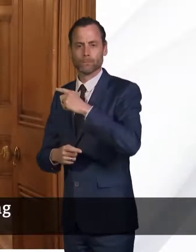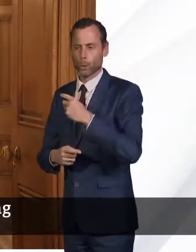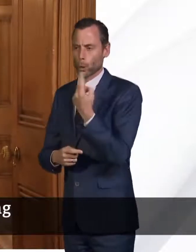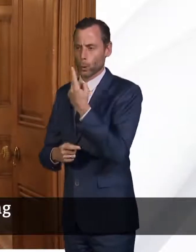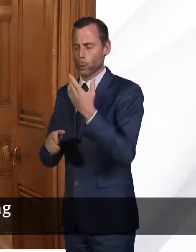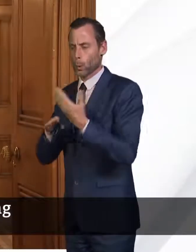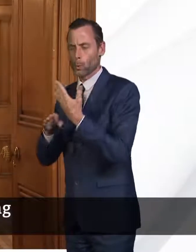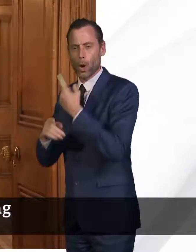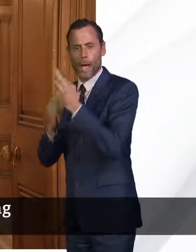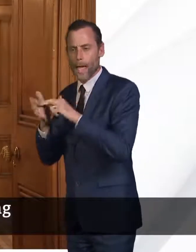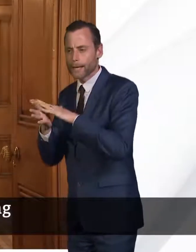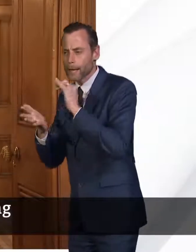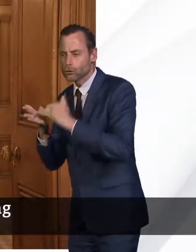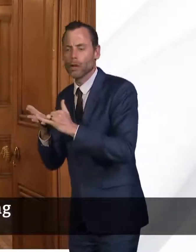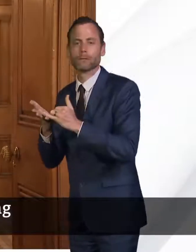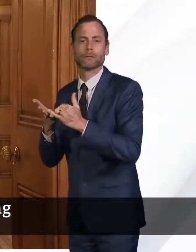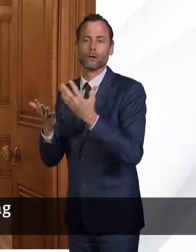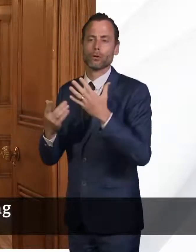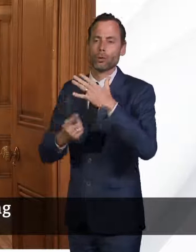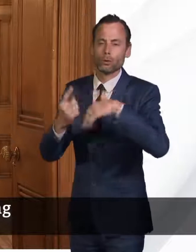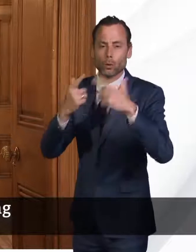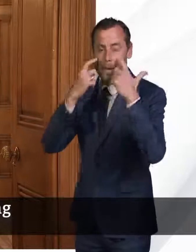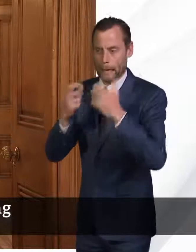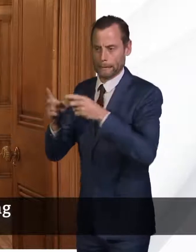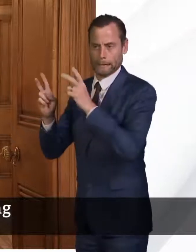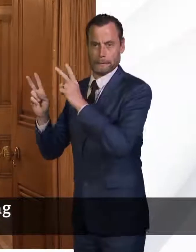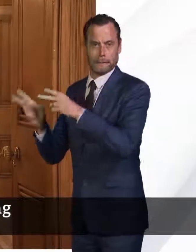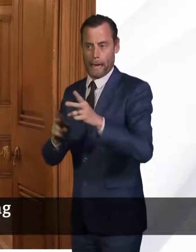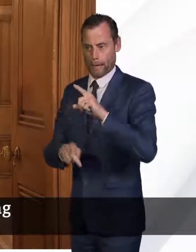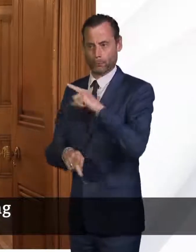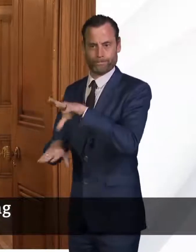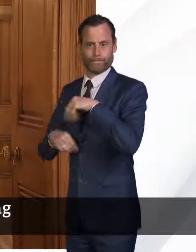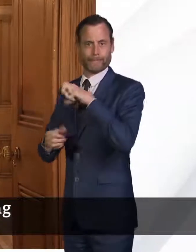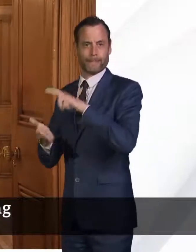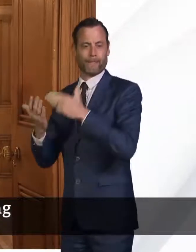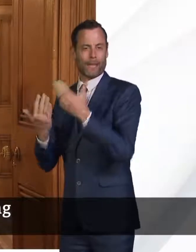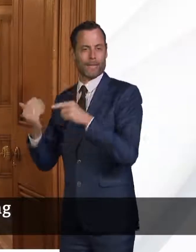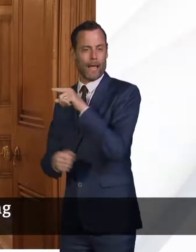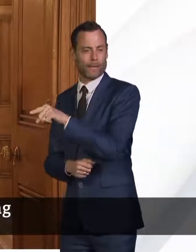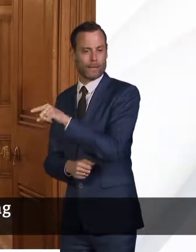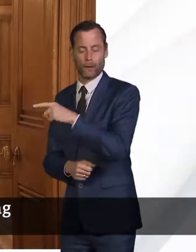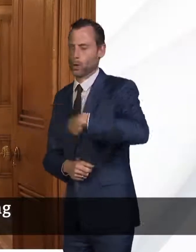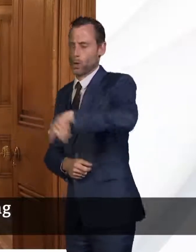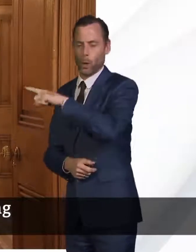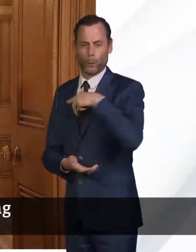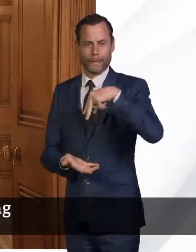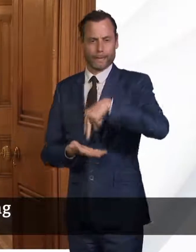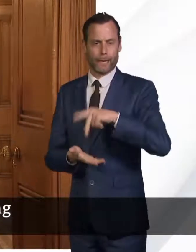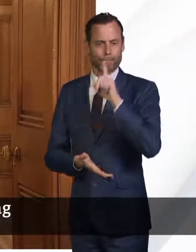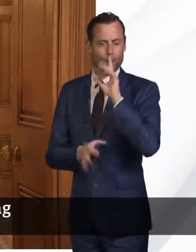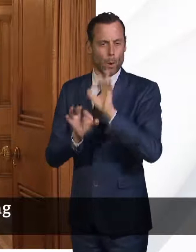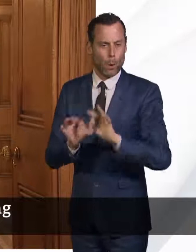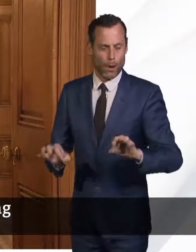lost their lives with coronavirus. It was a solemn moment of reflection for so many of us and of